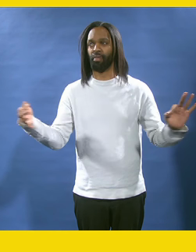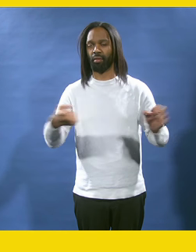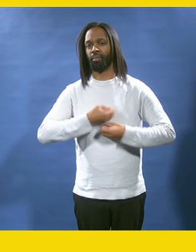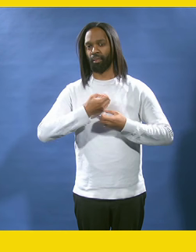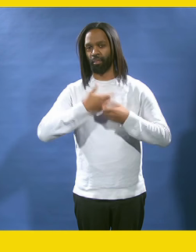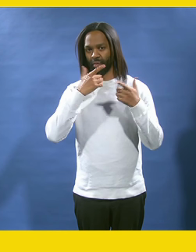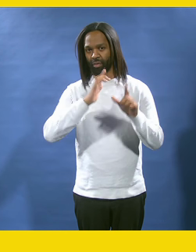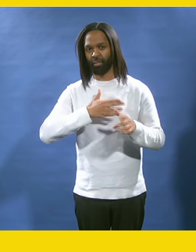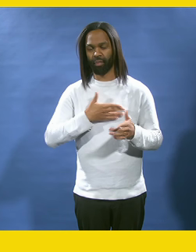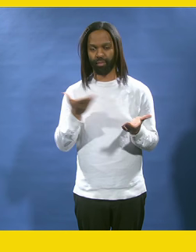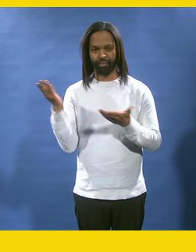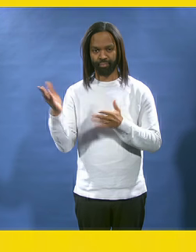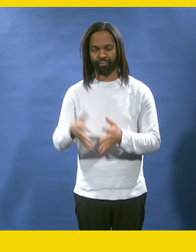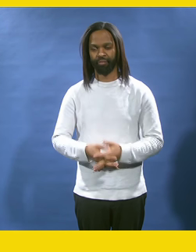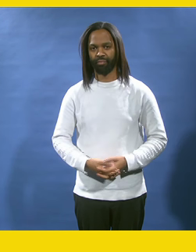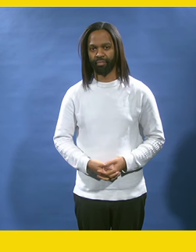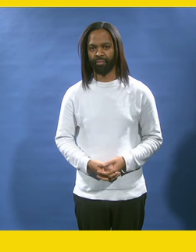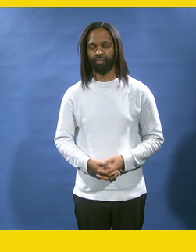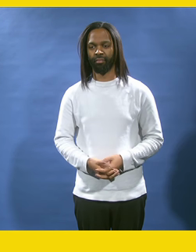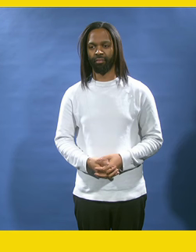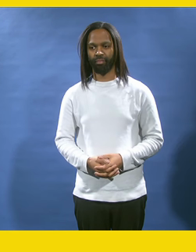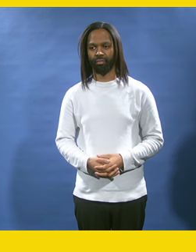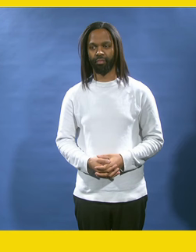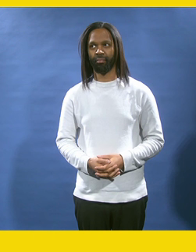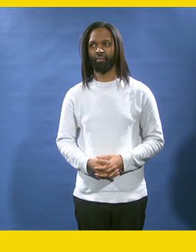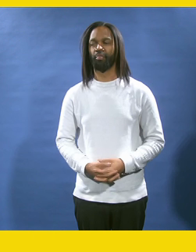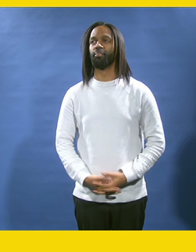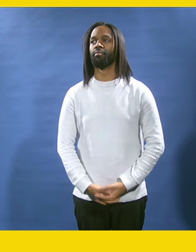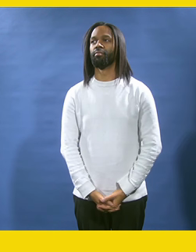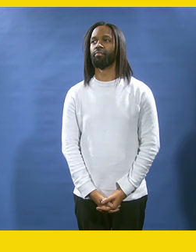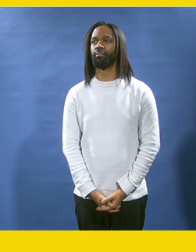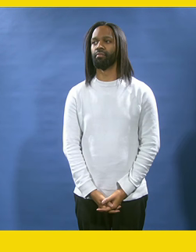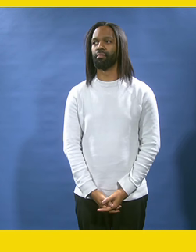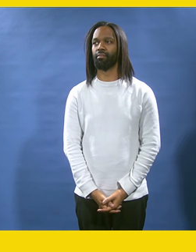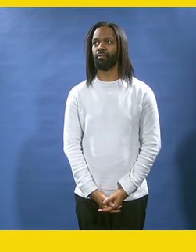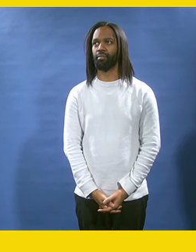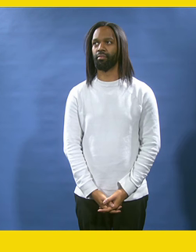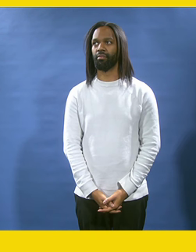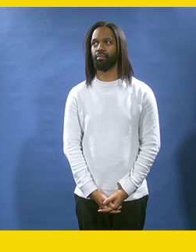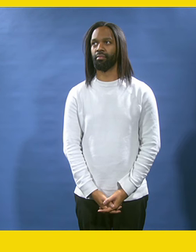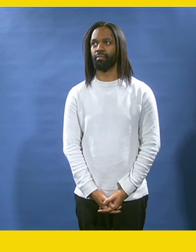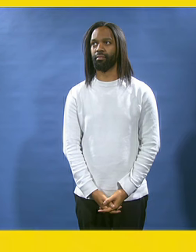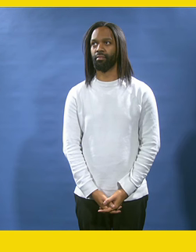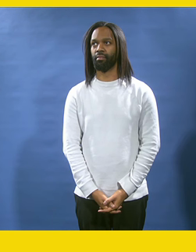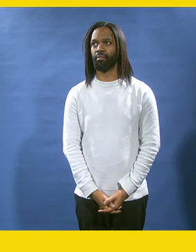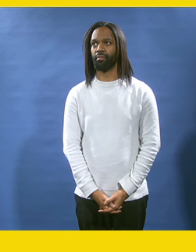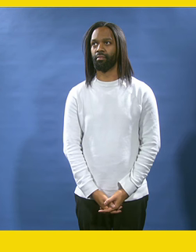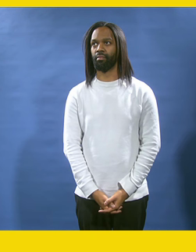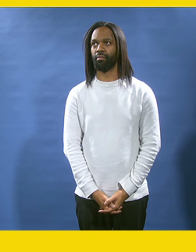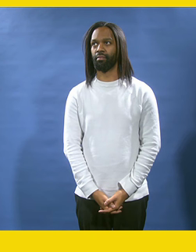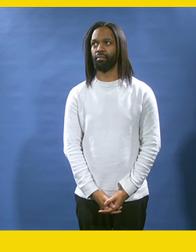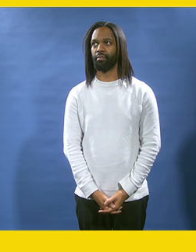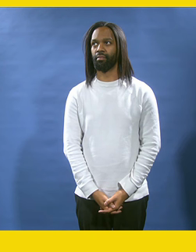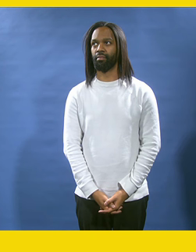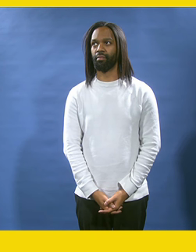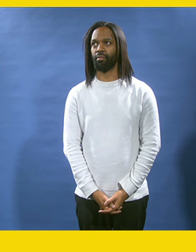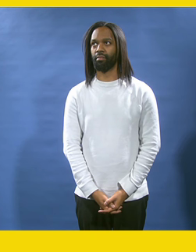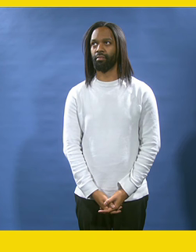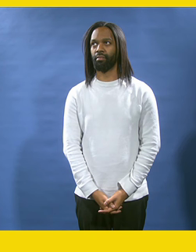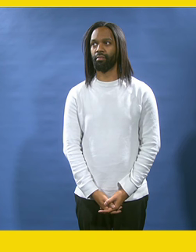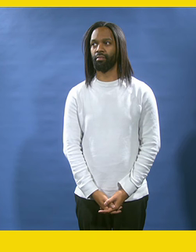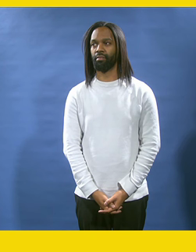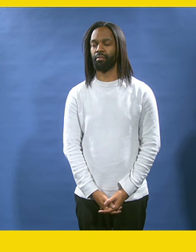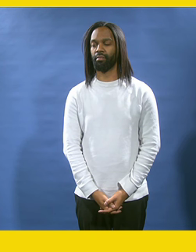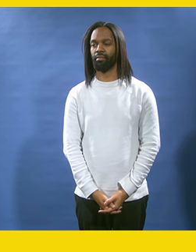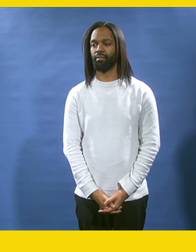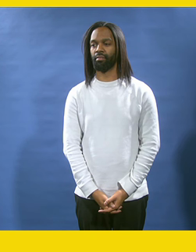qatl faryod aylaram. Menga qalsang ming jafo bir qatl faryod aylamam.